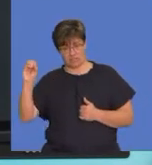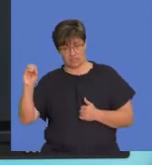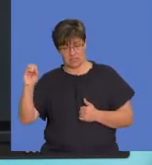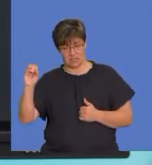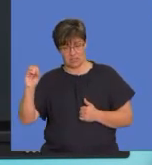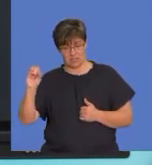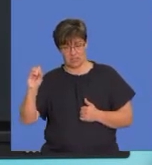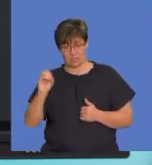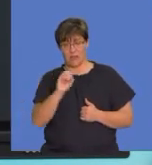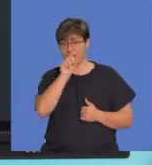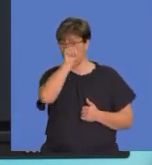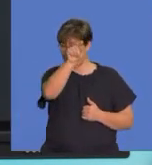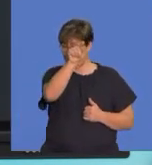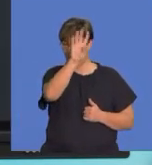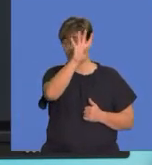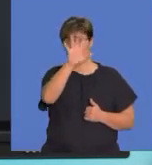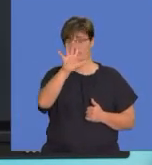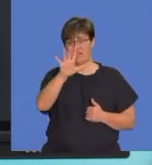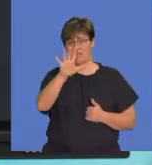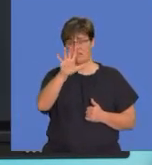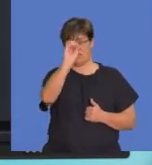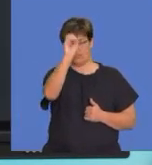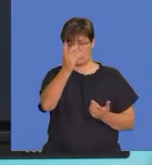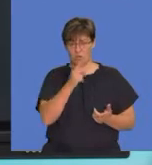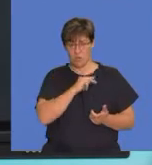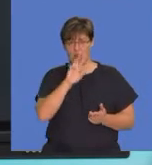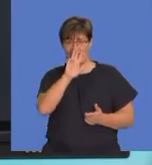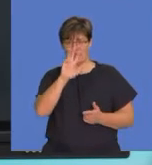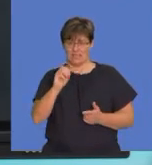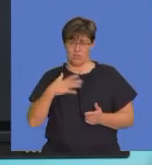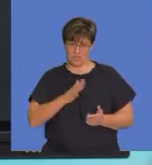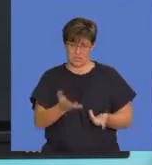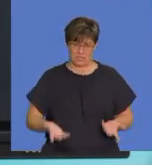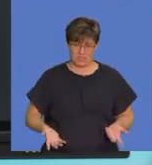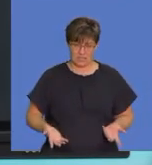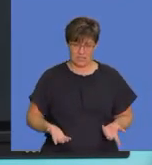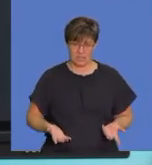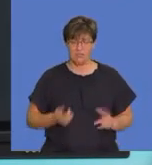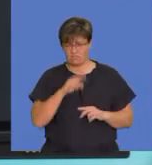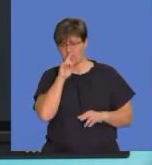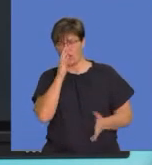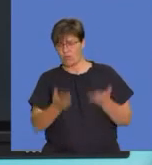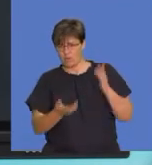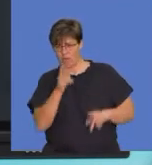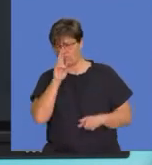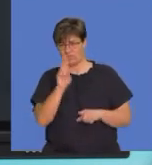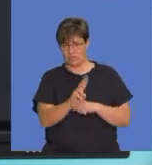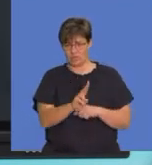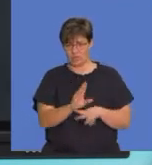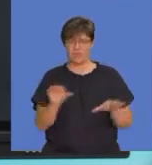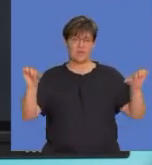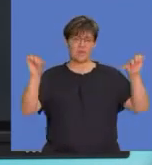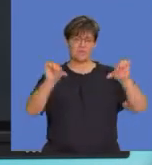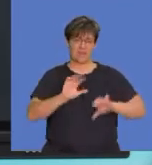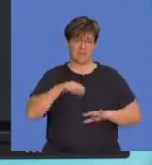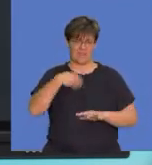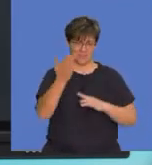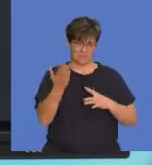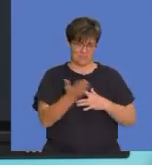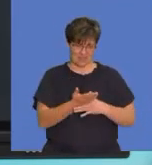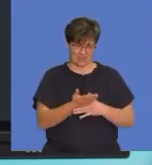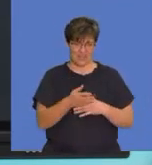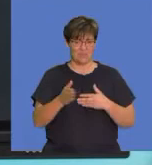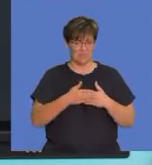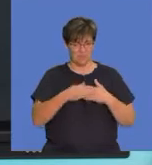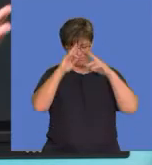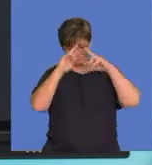now 45 degrees for it to be 90, you know it's going to be 45 and 45. Just compare that and look at it. And then